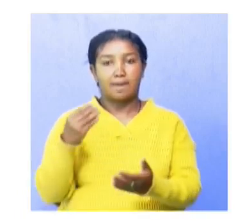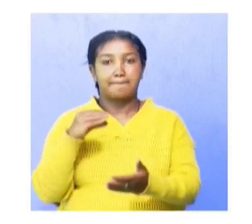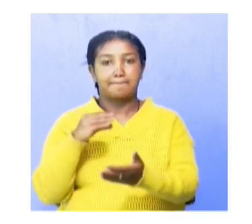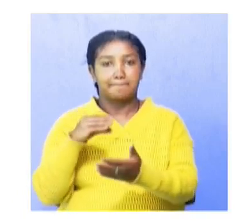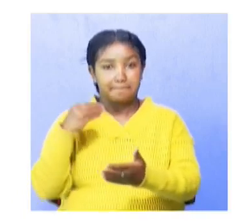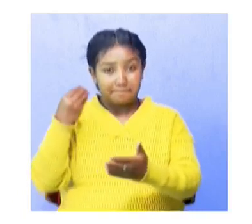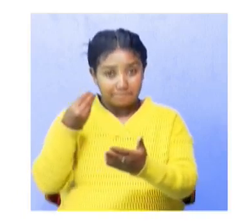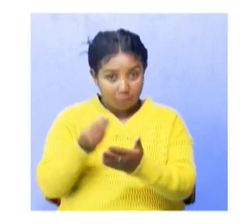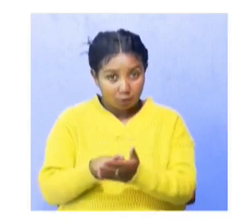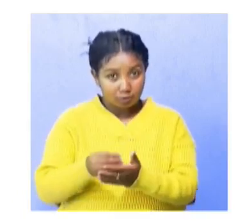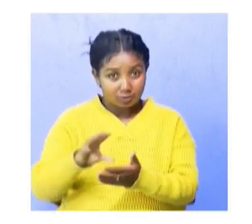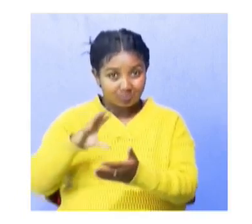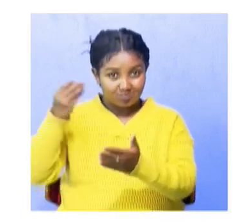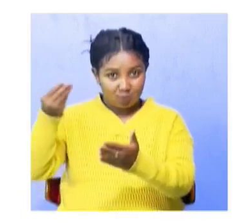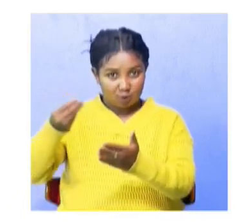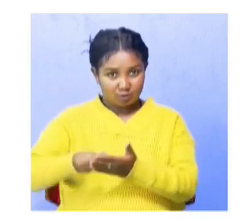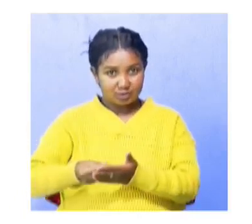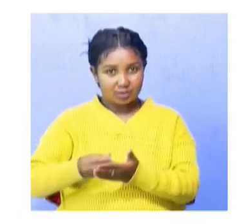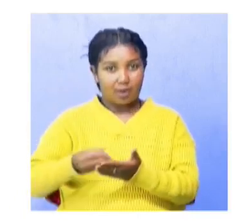bought